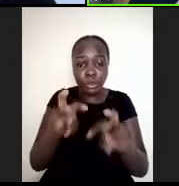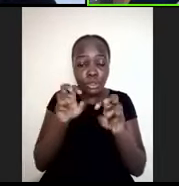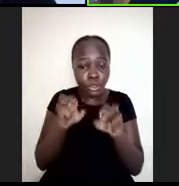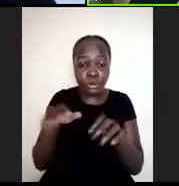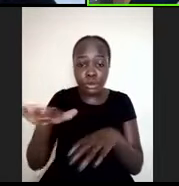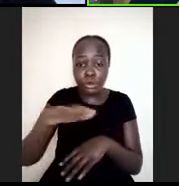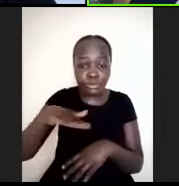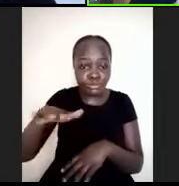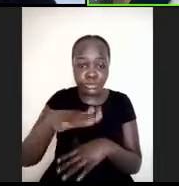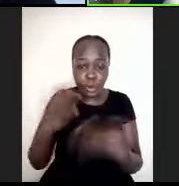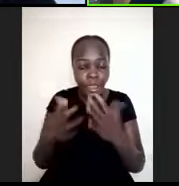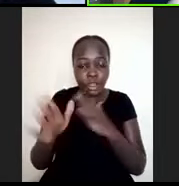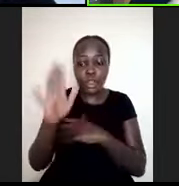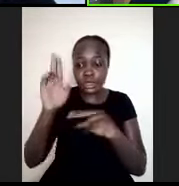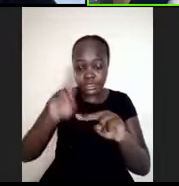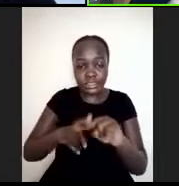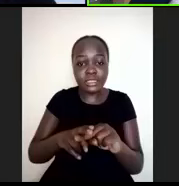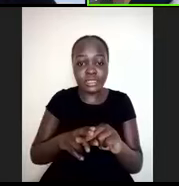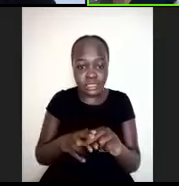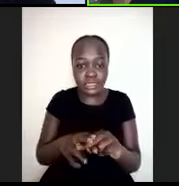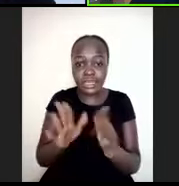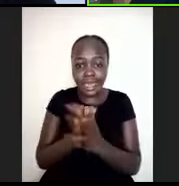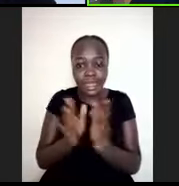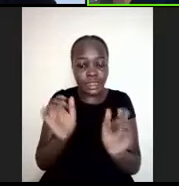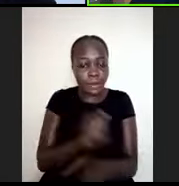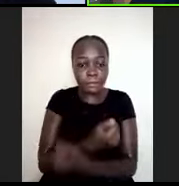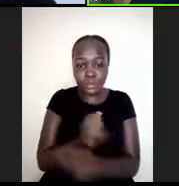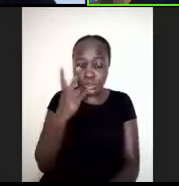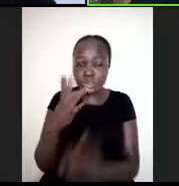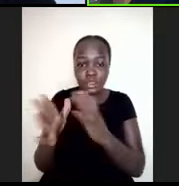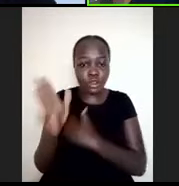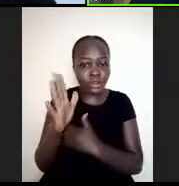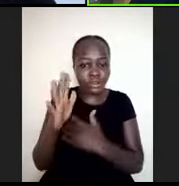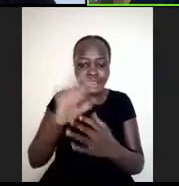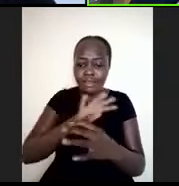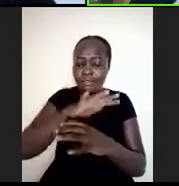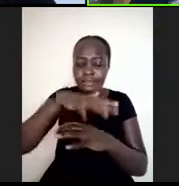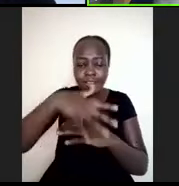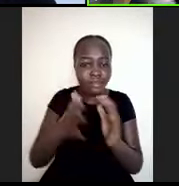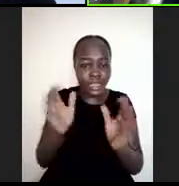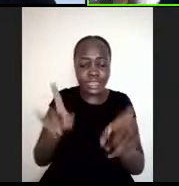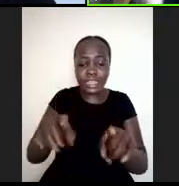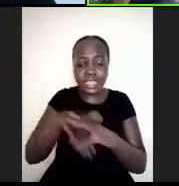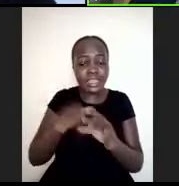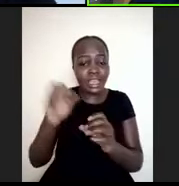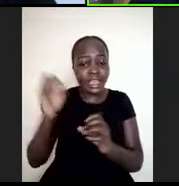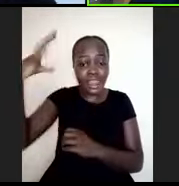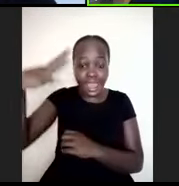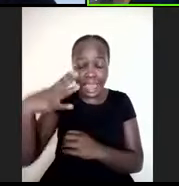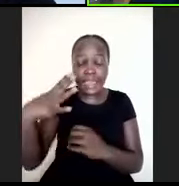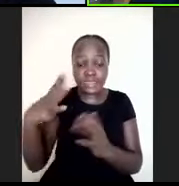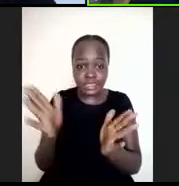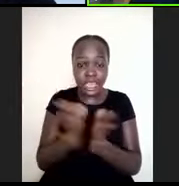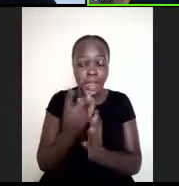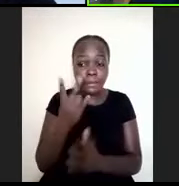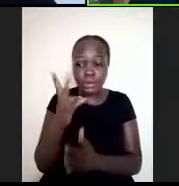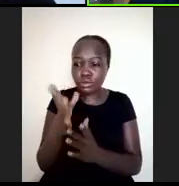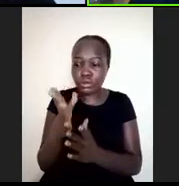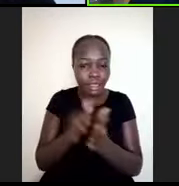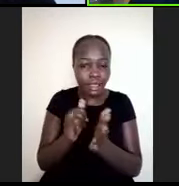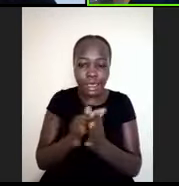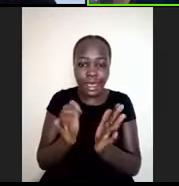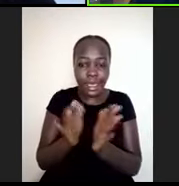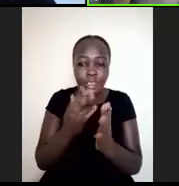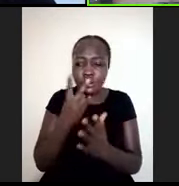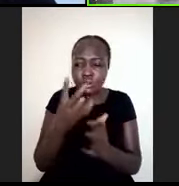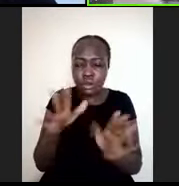God sits. And you can't see God. He's covered in light. And I looked at all these things I saw there in the Bible.